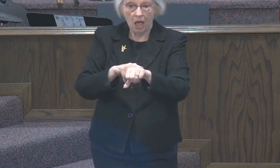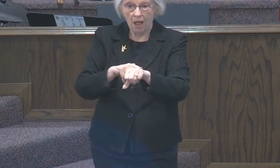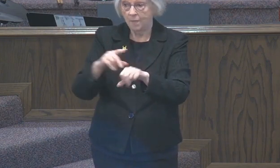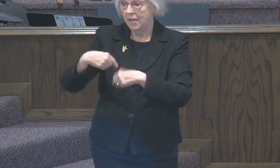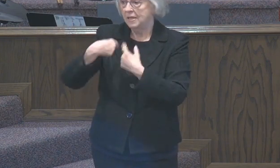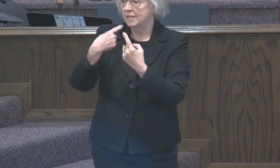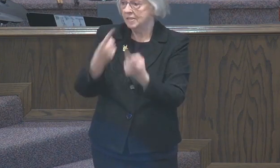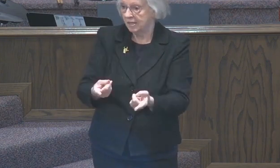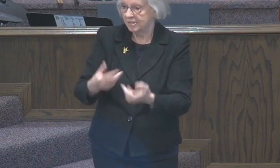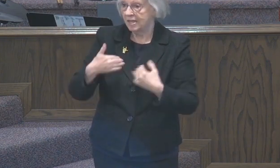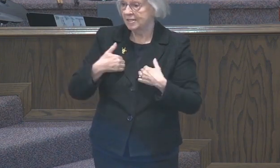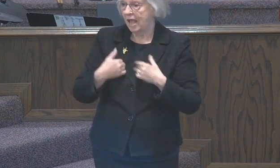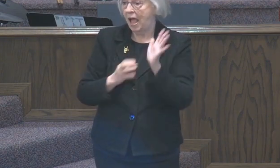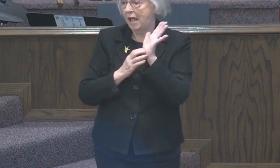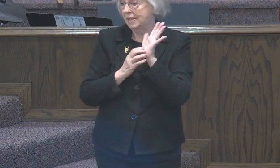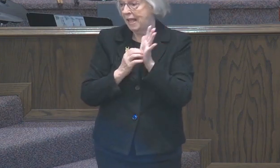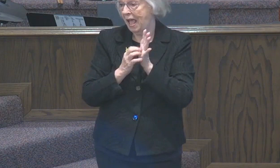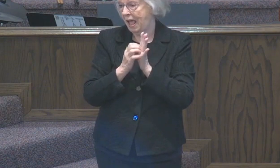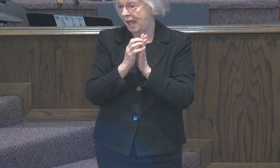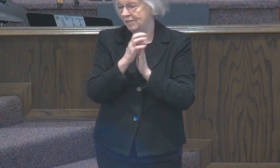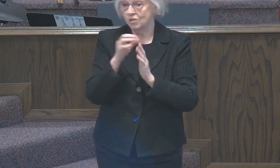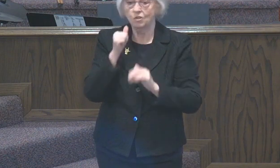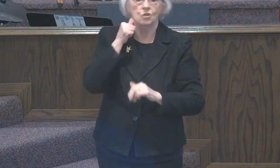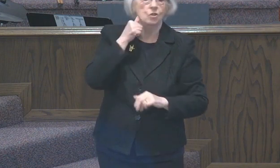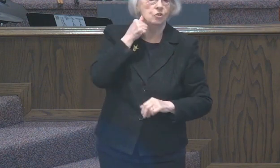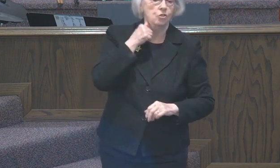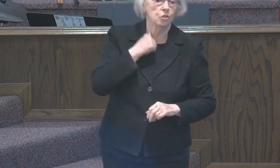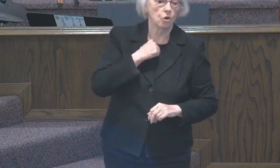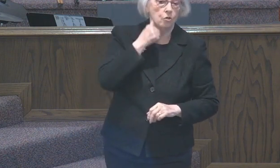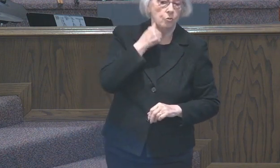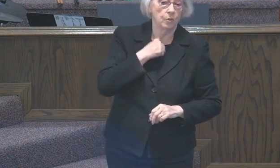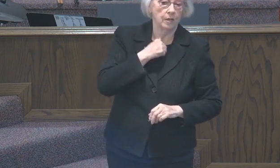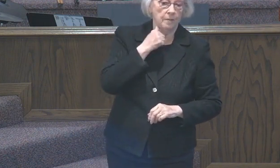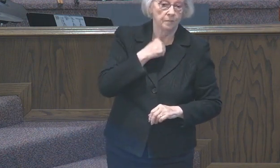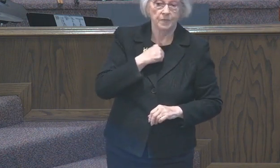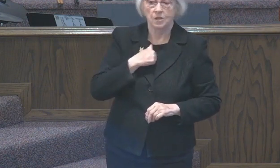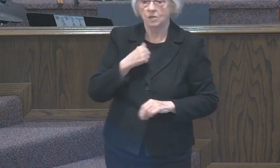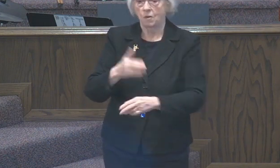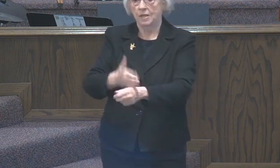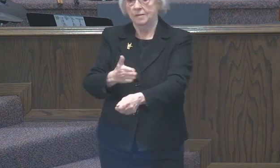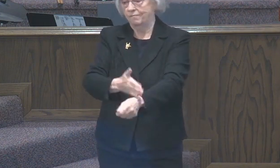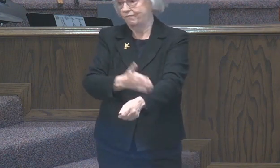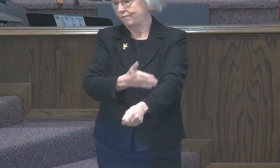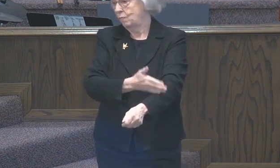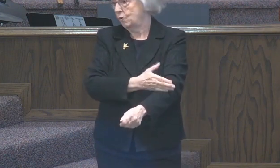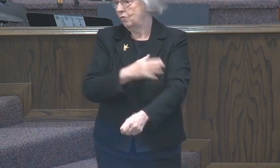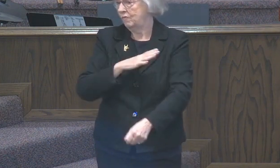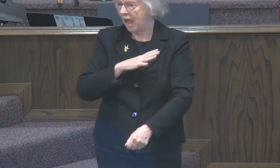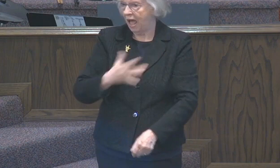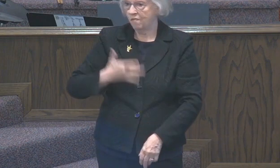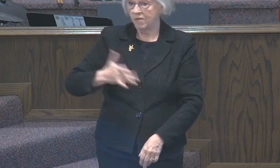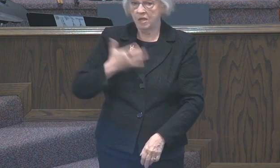following his cancer surgery, and he's recovered enough to the point now where he is able to do that. And